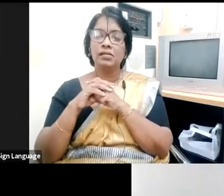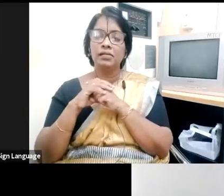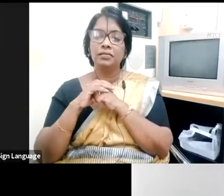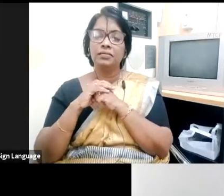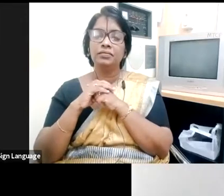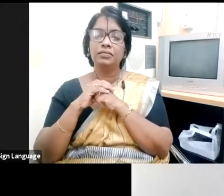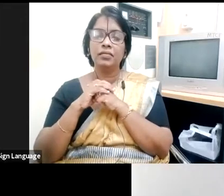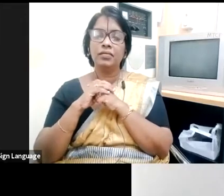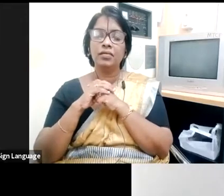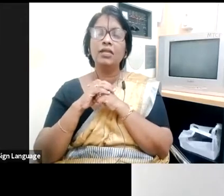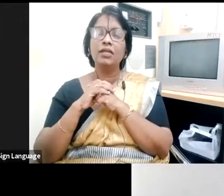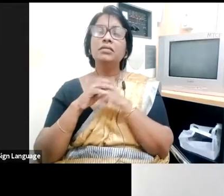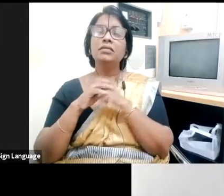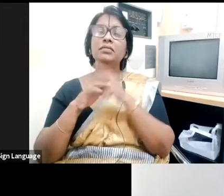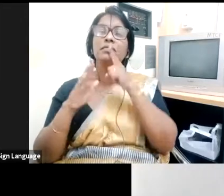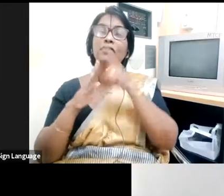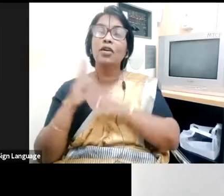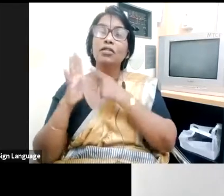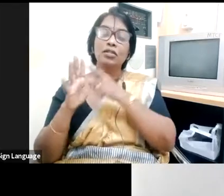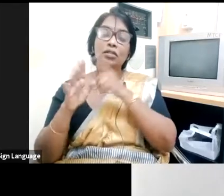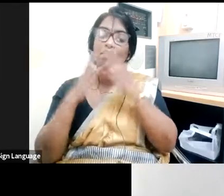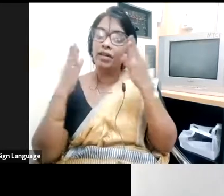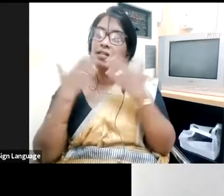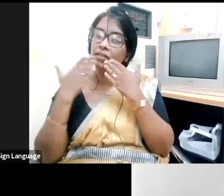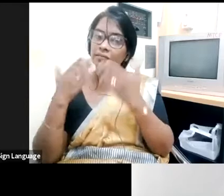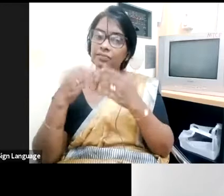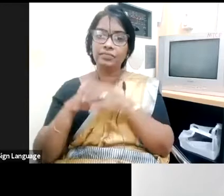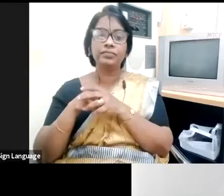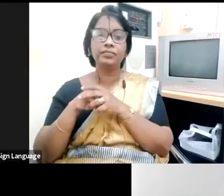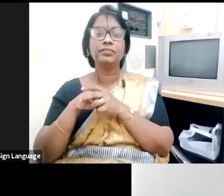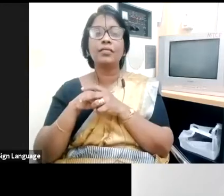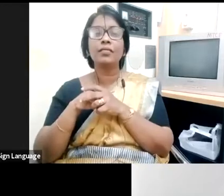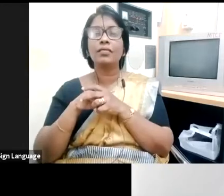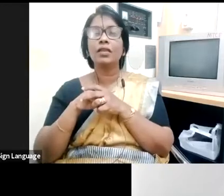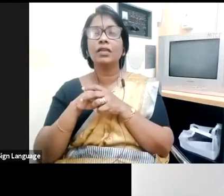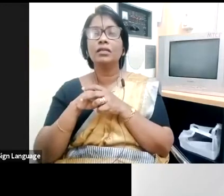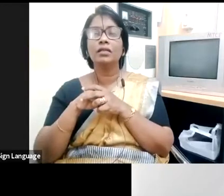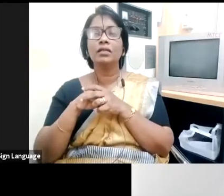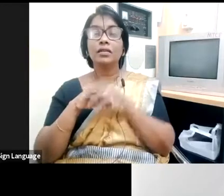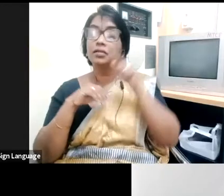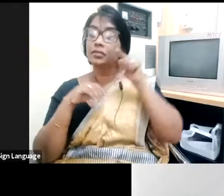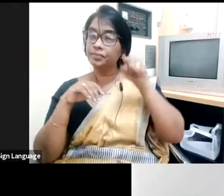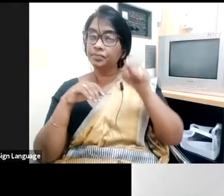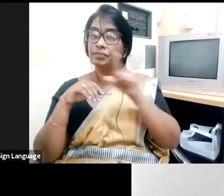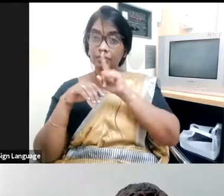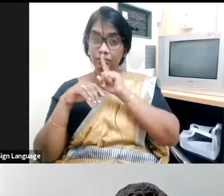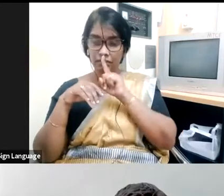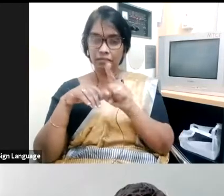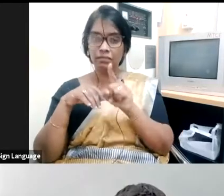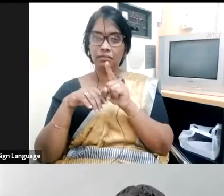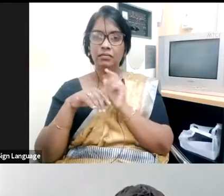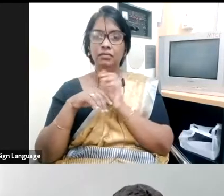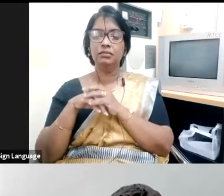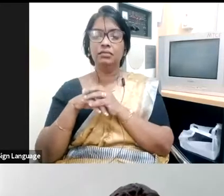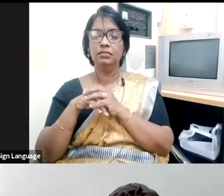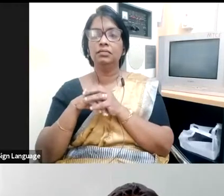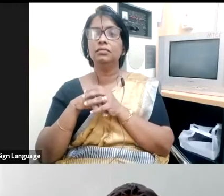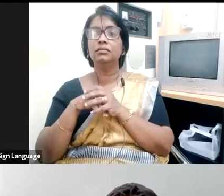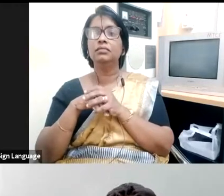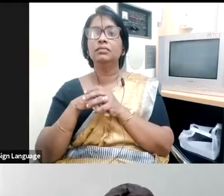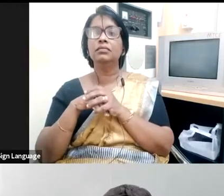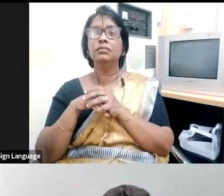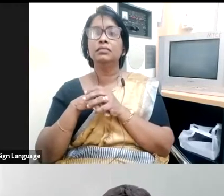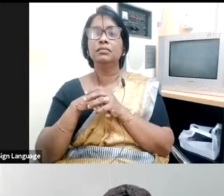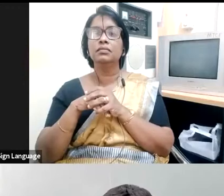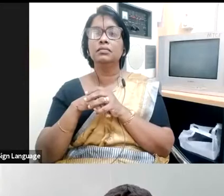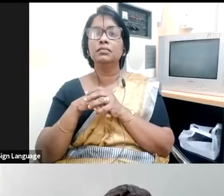much. Pilar, you have combined passion with your genuine interest in sustainability, seizing opportunity to do good for both women